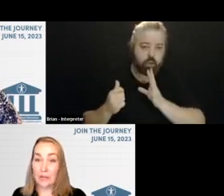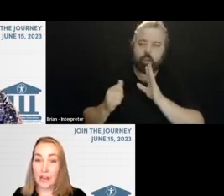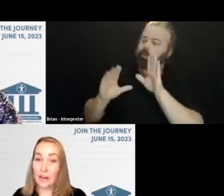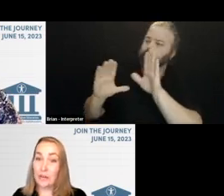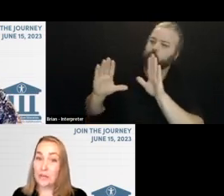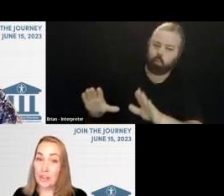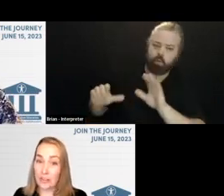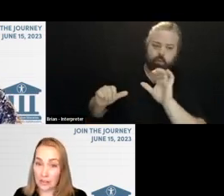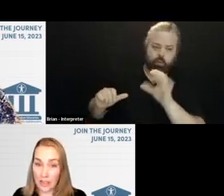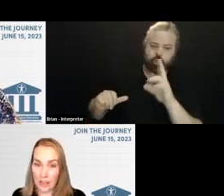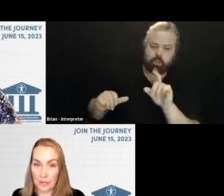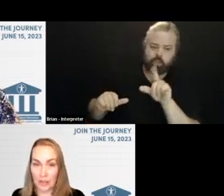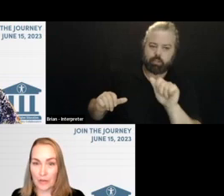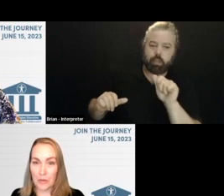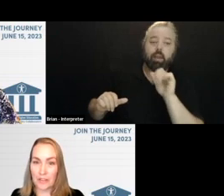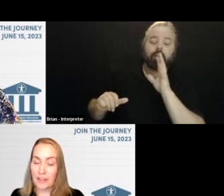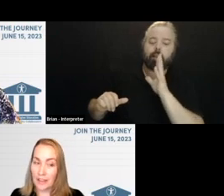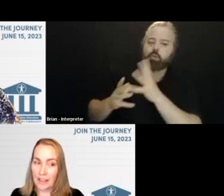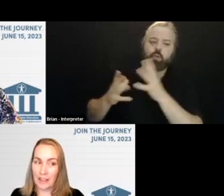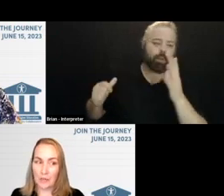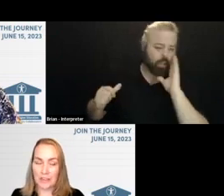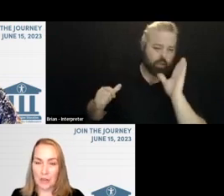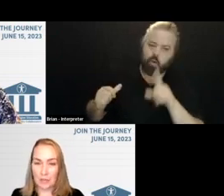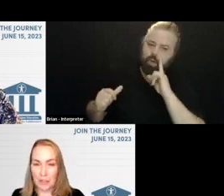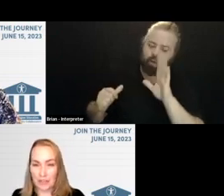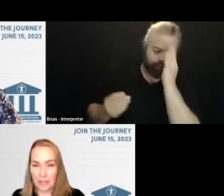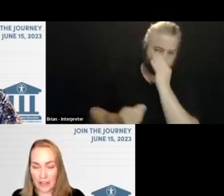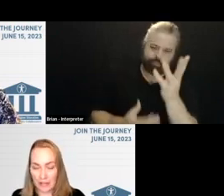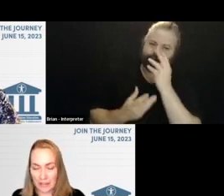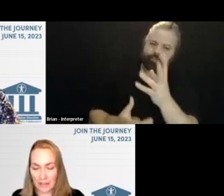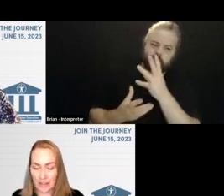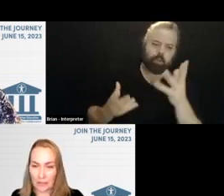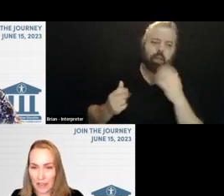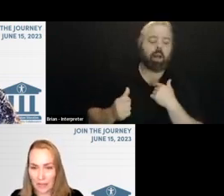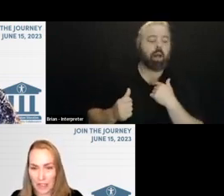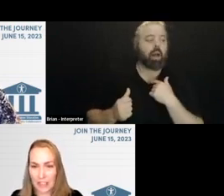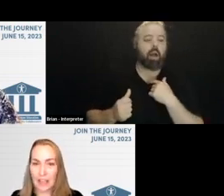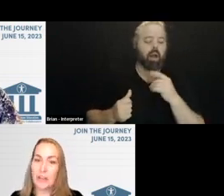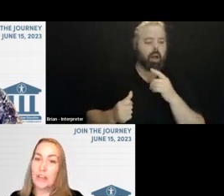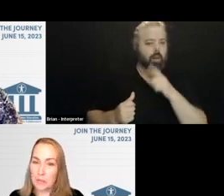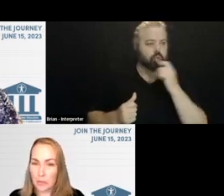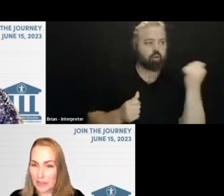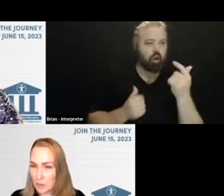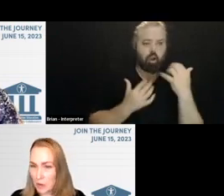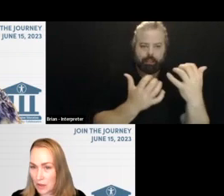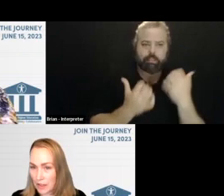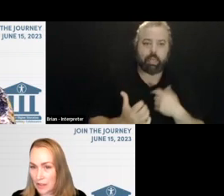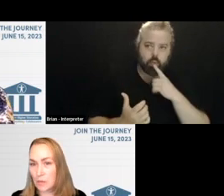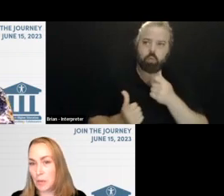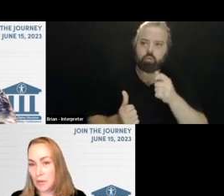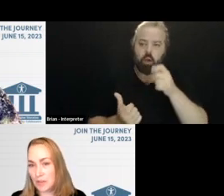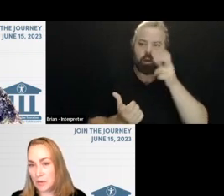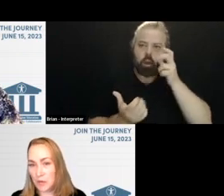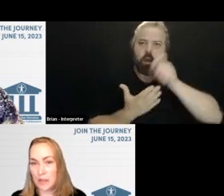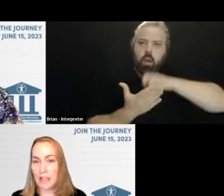know you shared a lot, and I'm sure everyone, again, was scrambling down to write everything down. Remember, this is recorded.